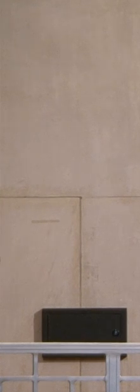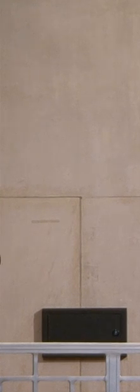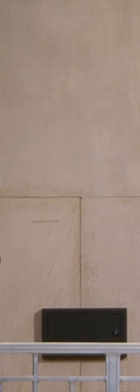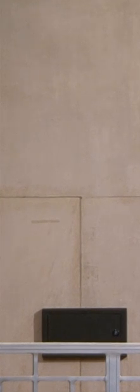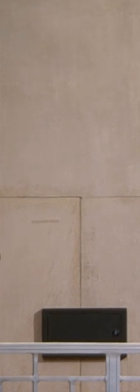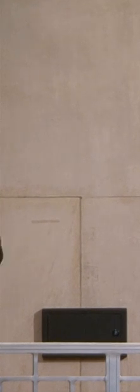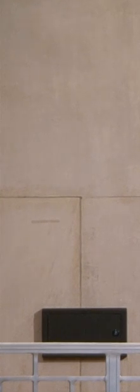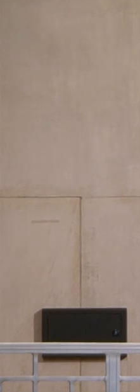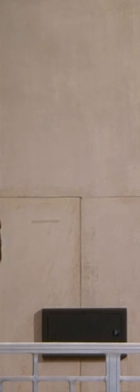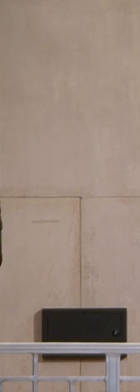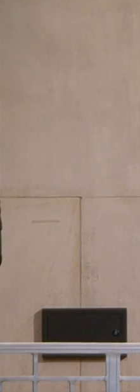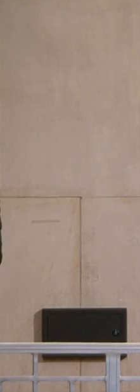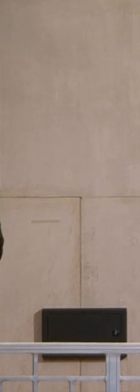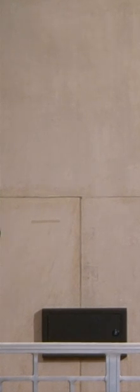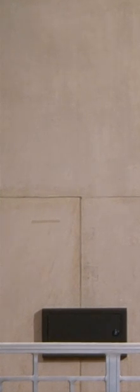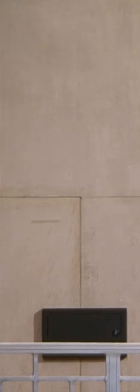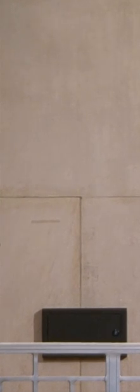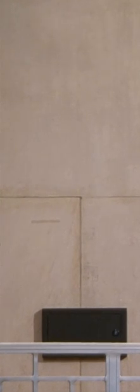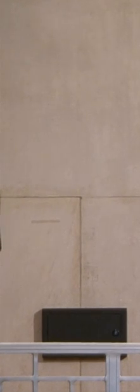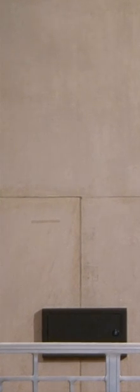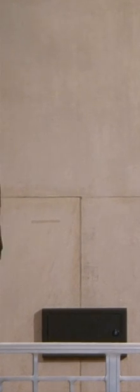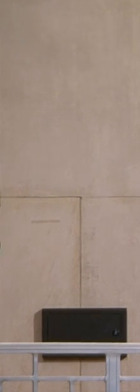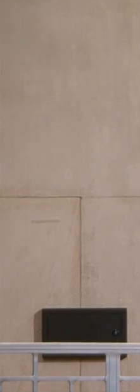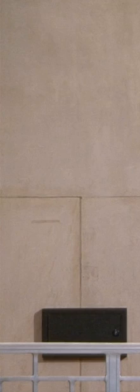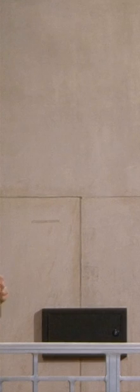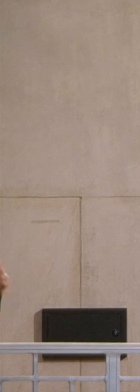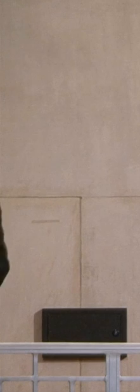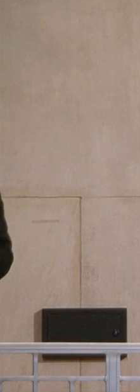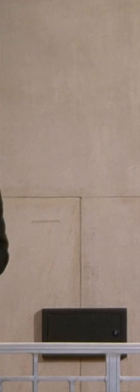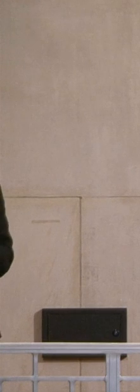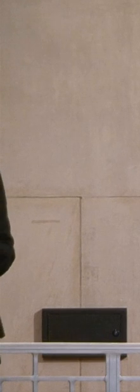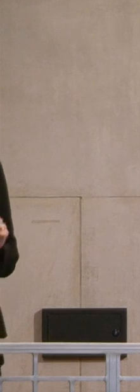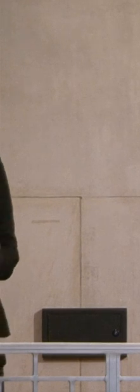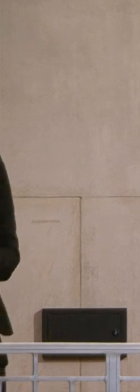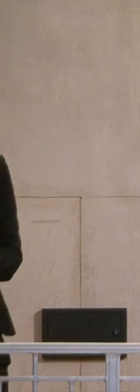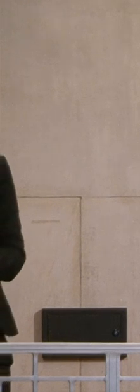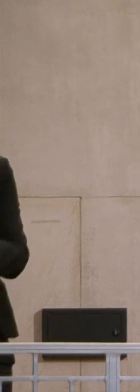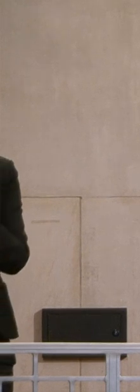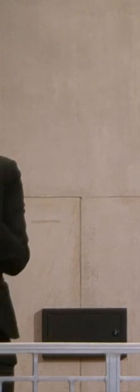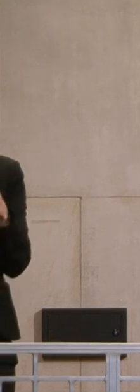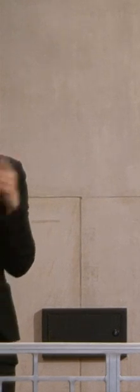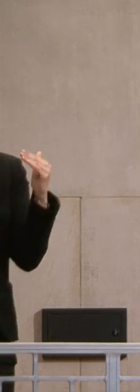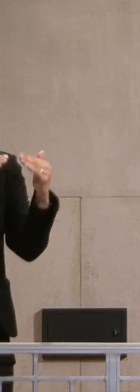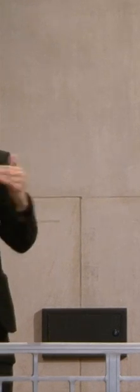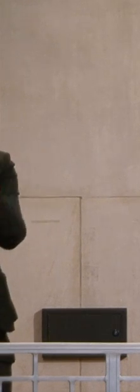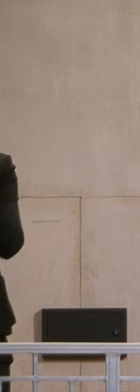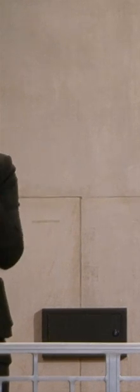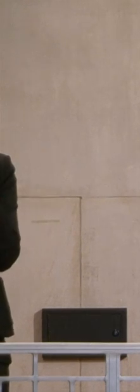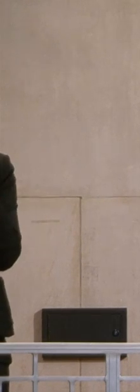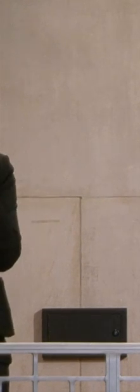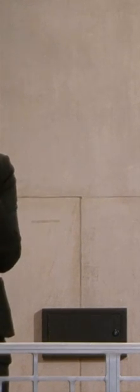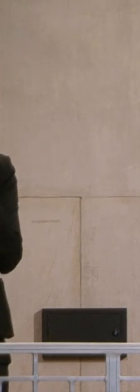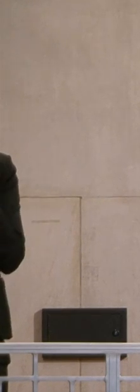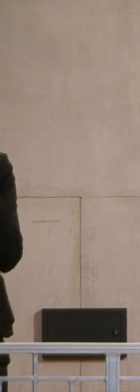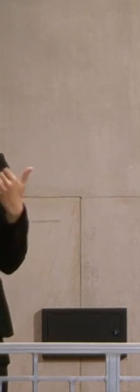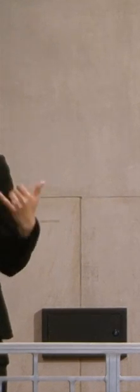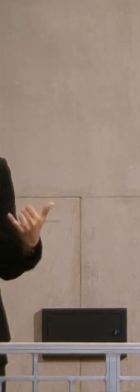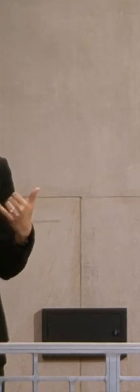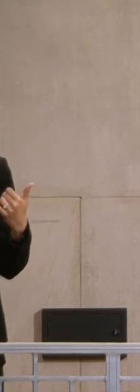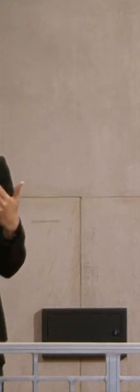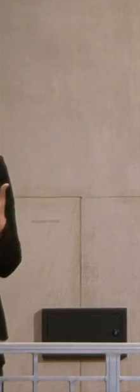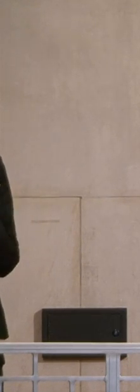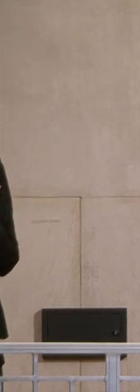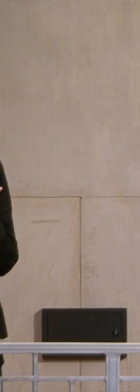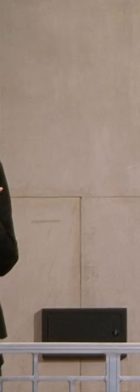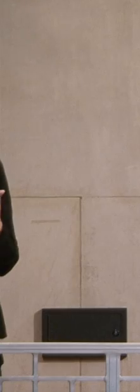most precious heritage. That is our commitment to equality, however imperfect and flawed it and we